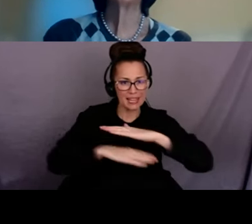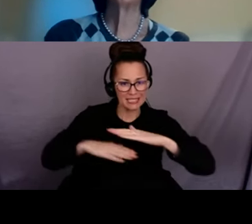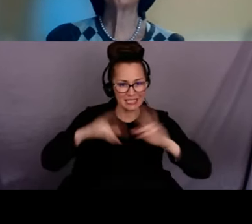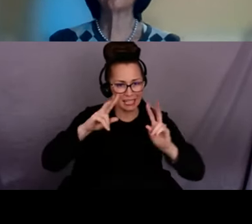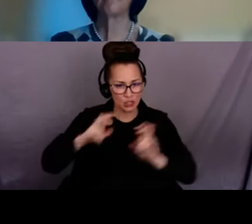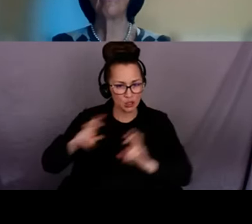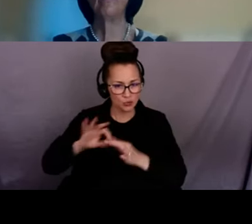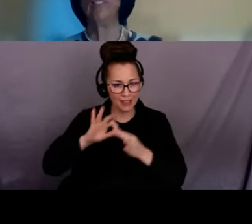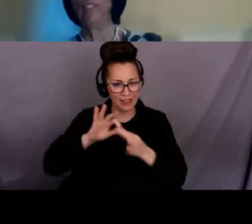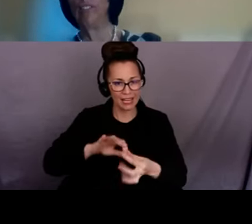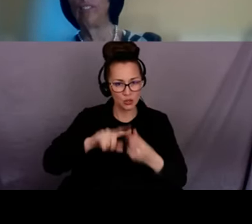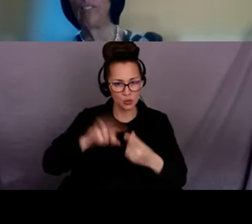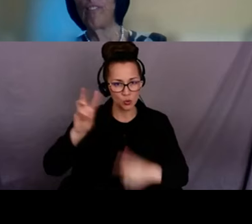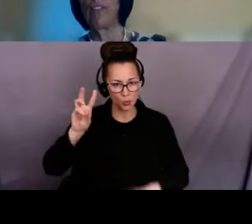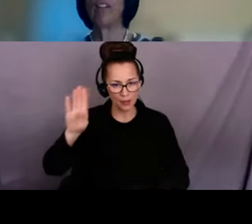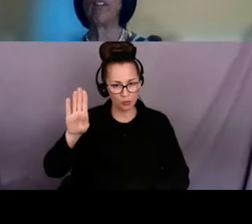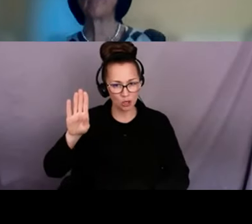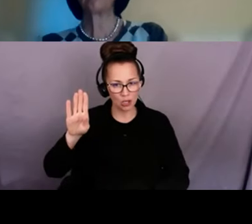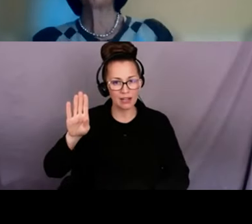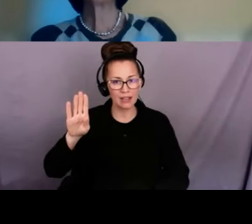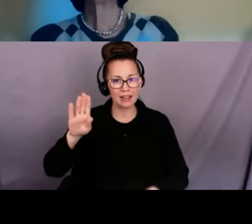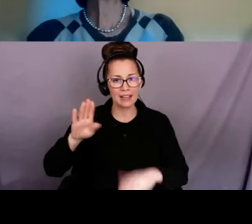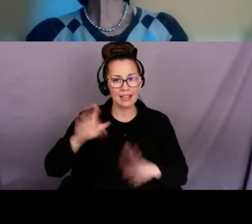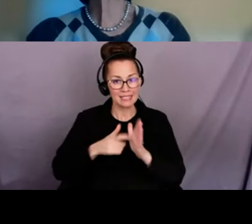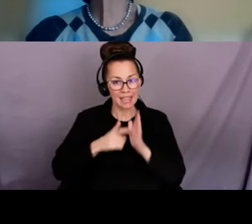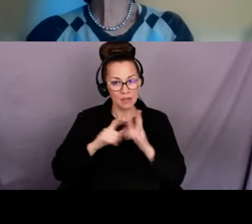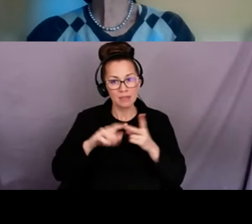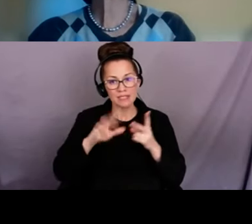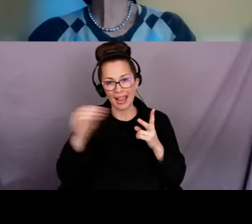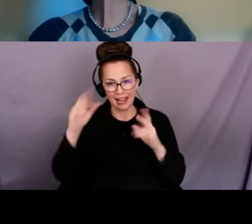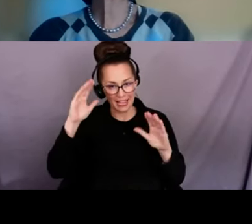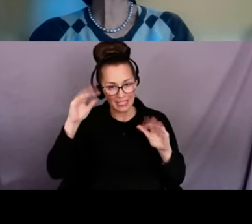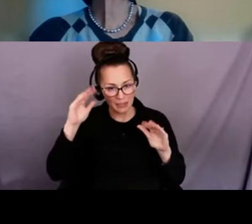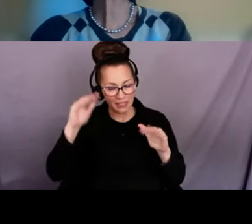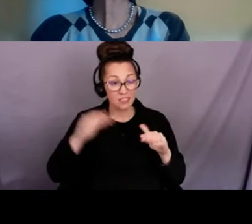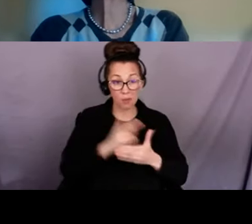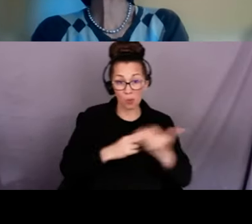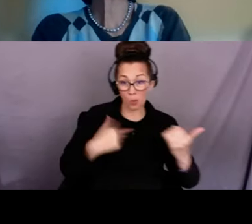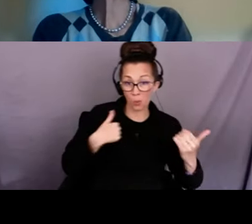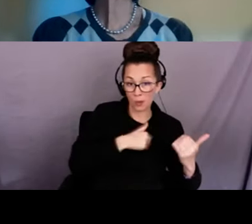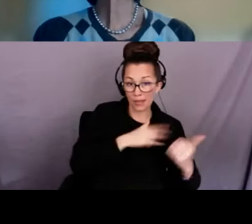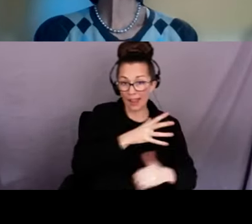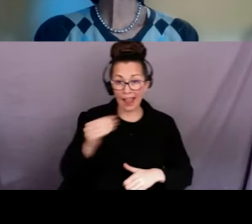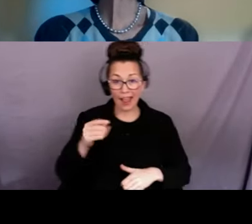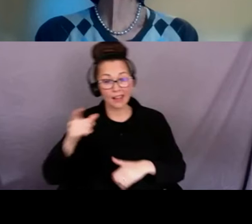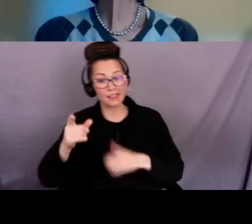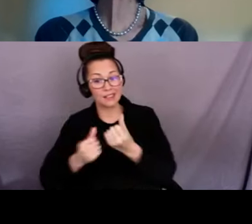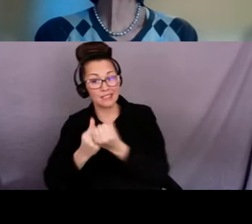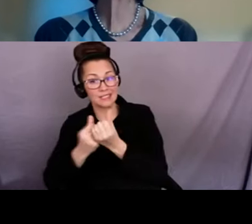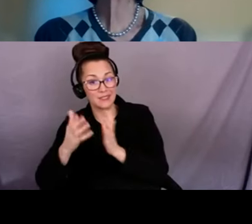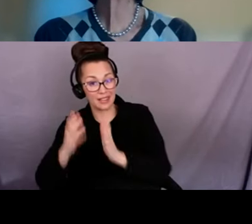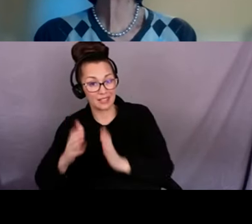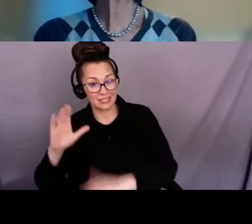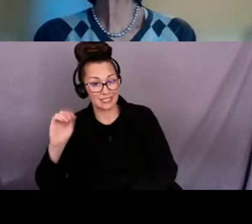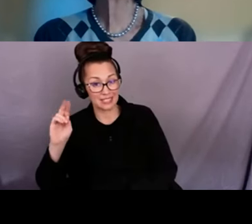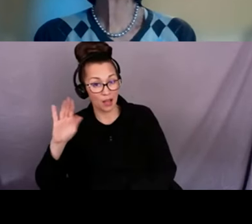relate to the Willowbrook entitlements and the expectations that both we and defendants' counsel, the state,